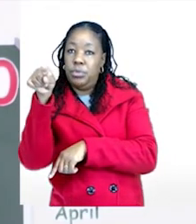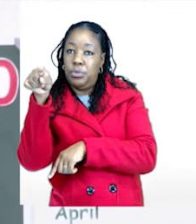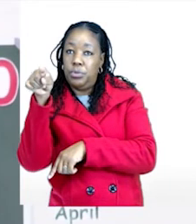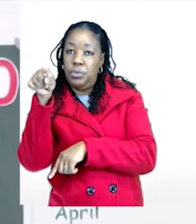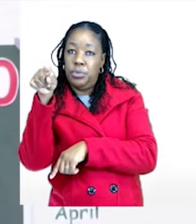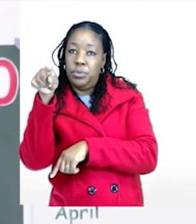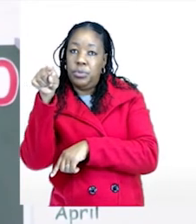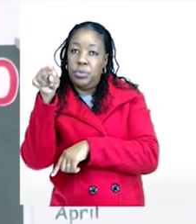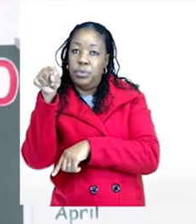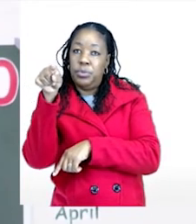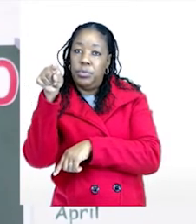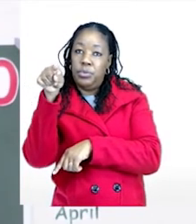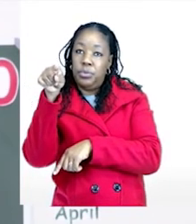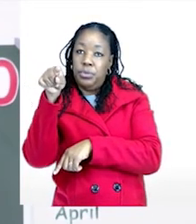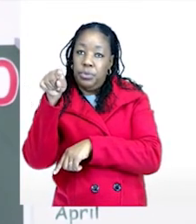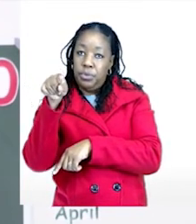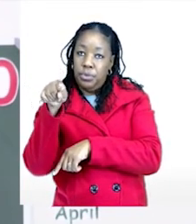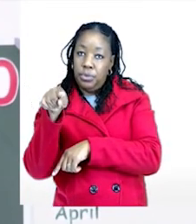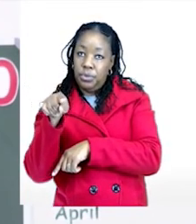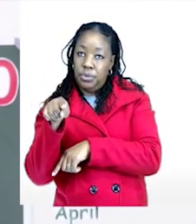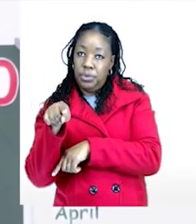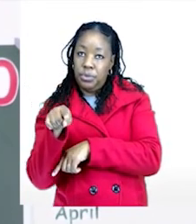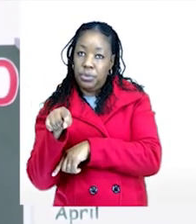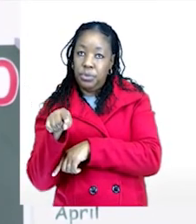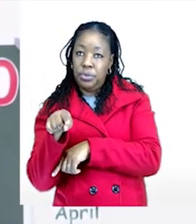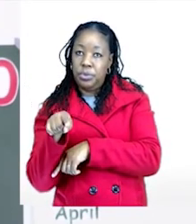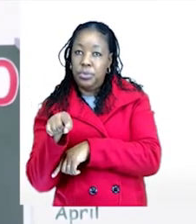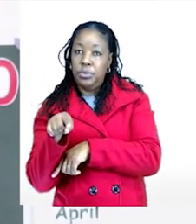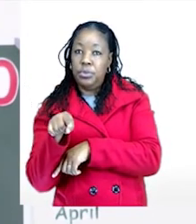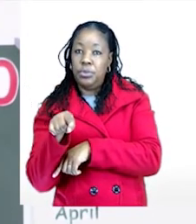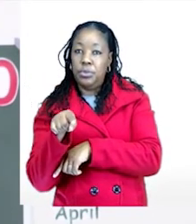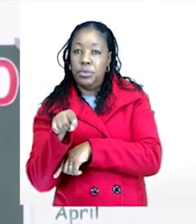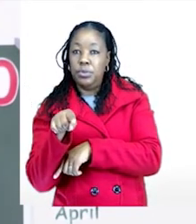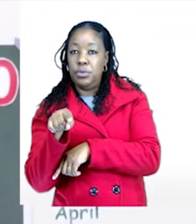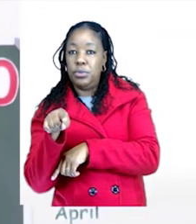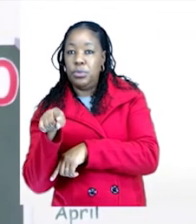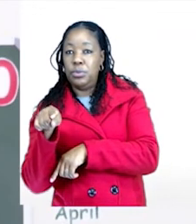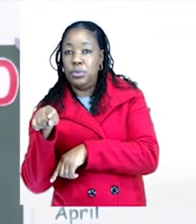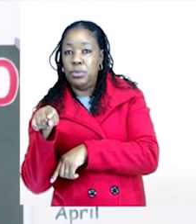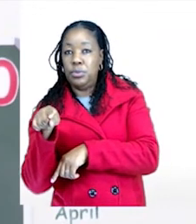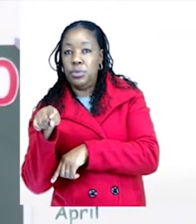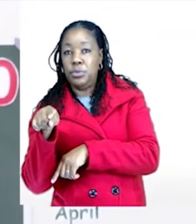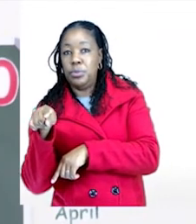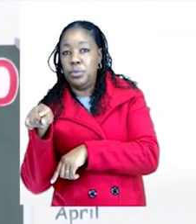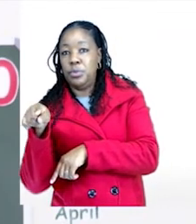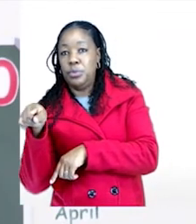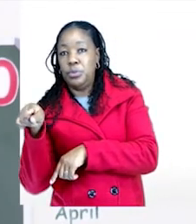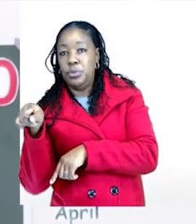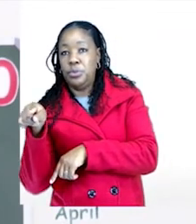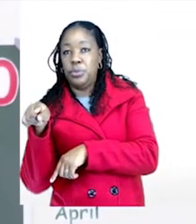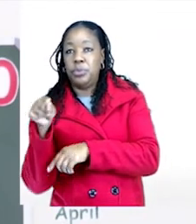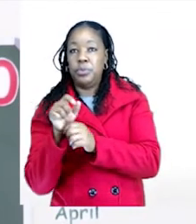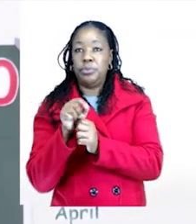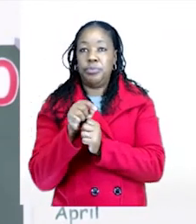go straight across to that dot. We go down to the bottom dot, and then we